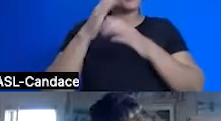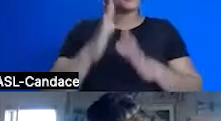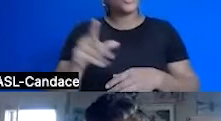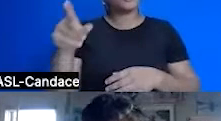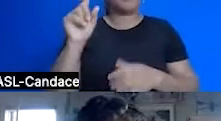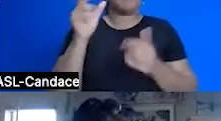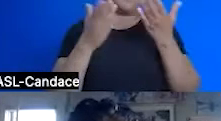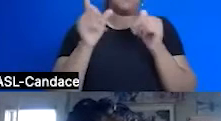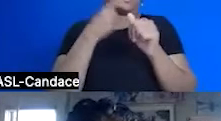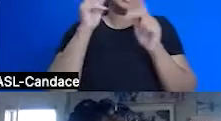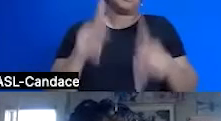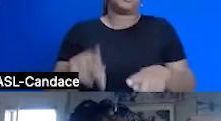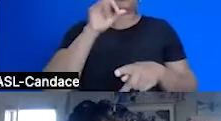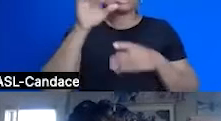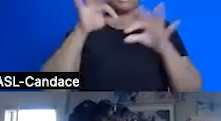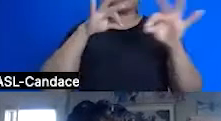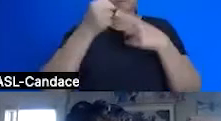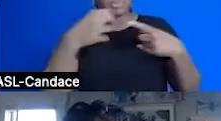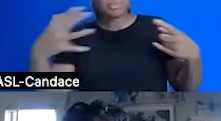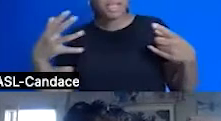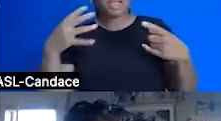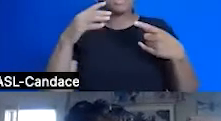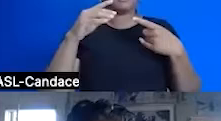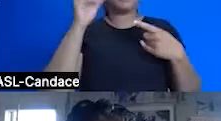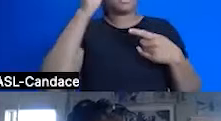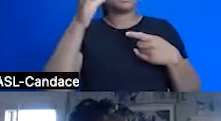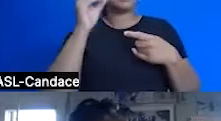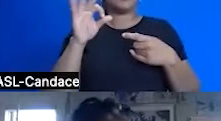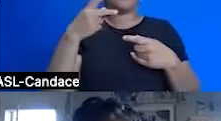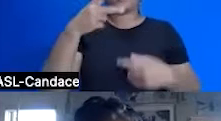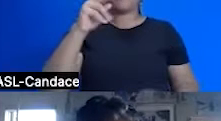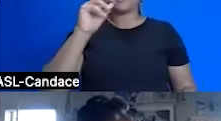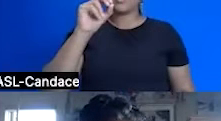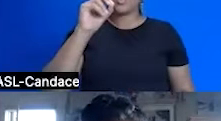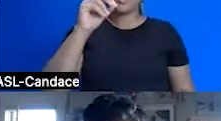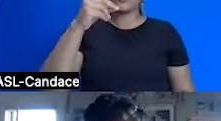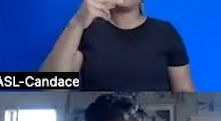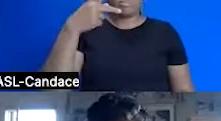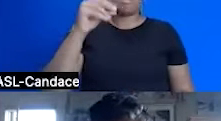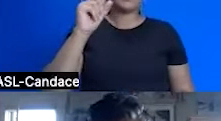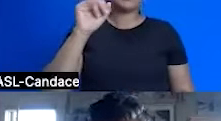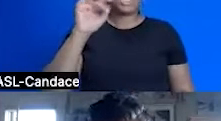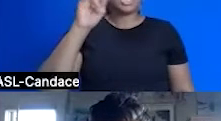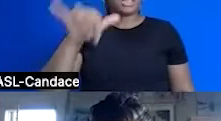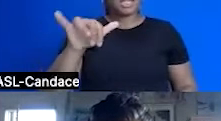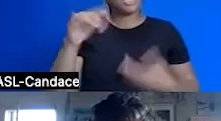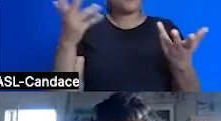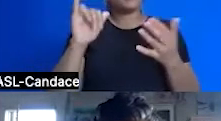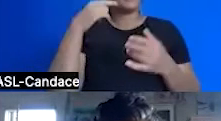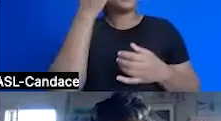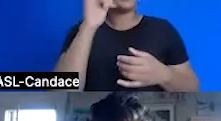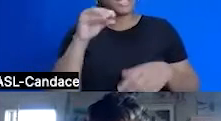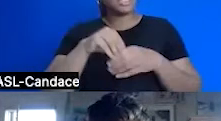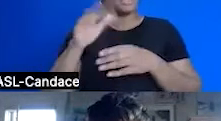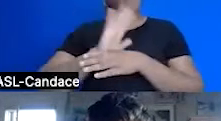been the first person really explained the concept of positionality and how that looks like in filmmaking process. So I think